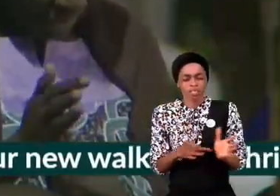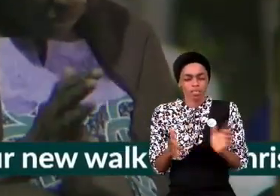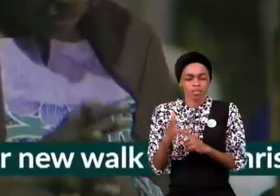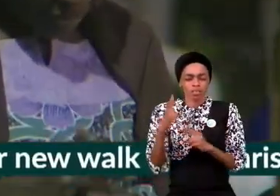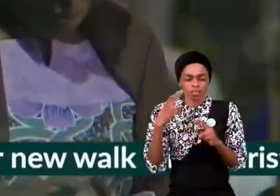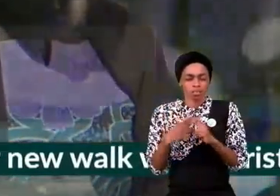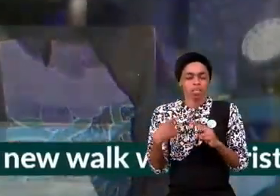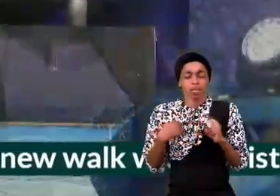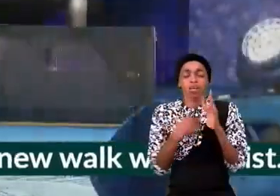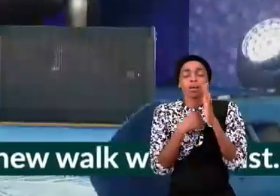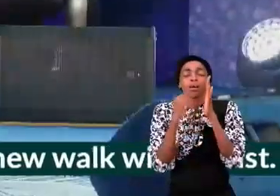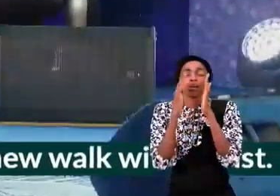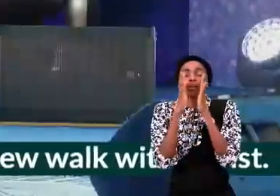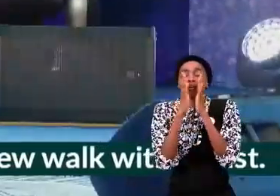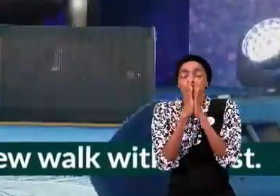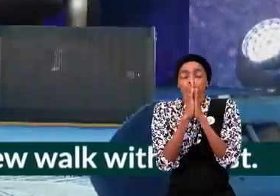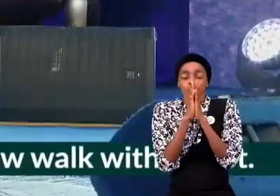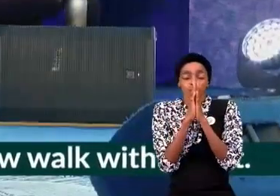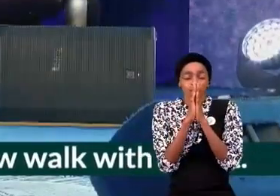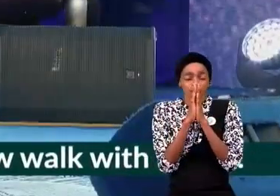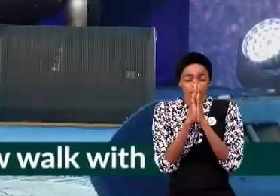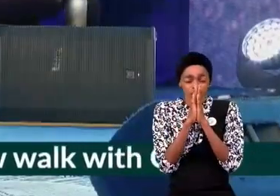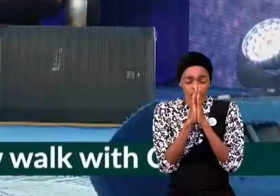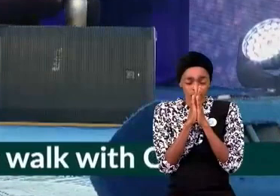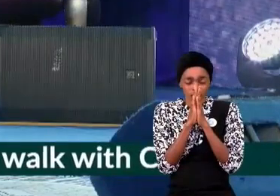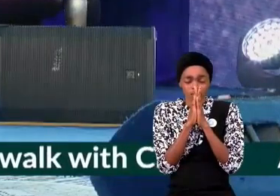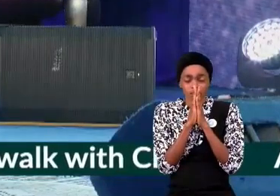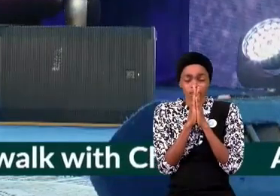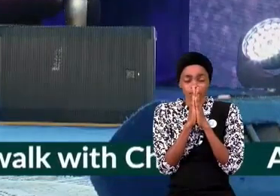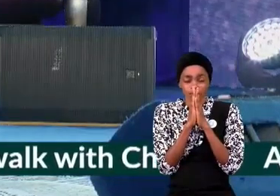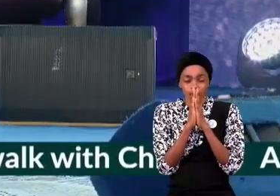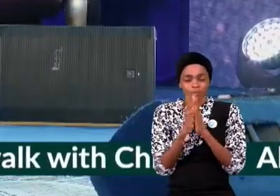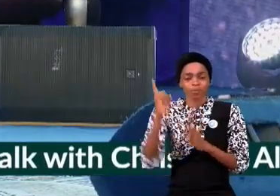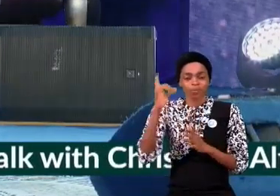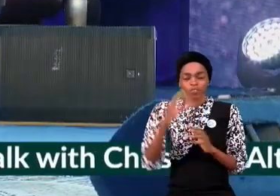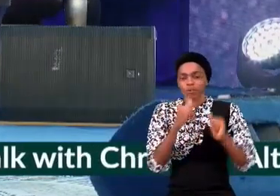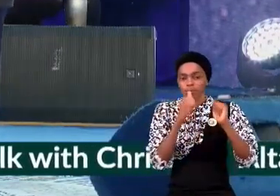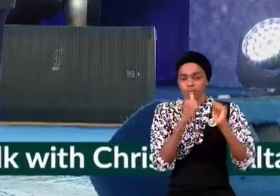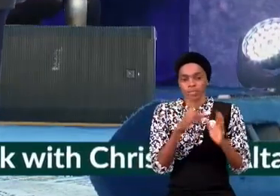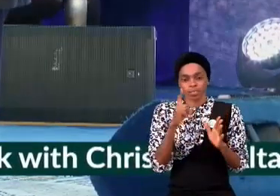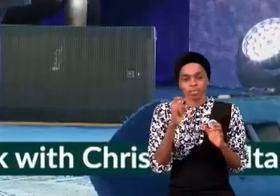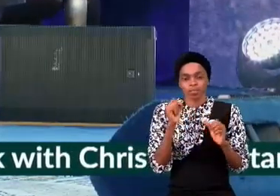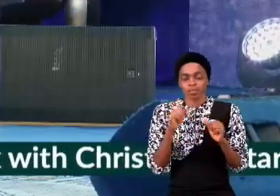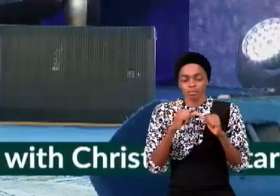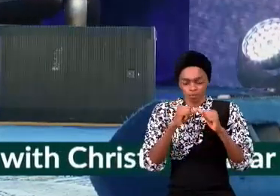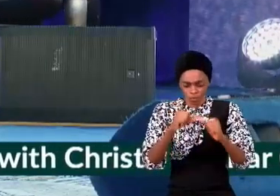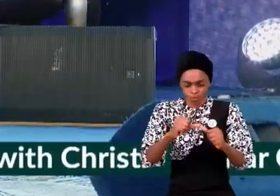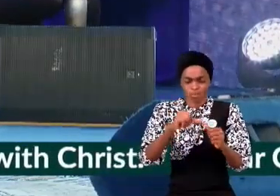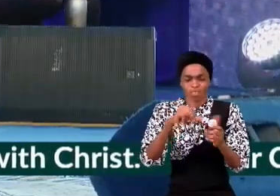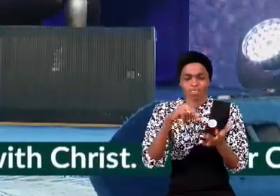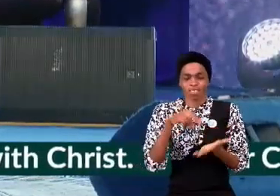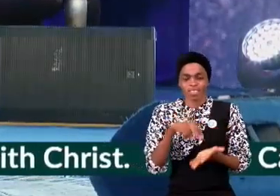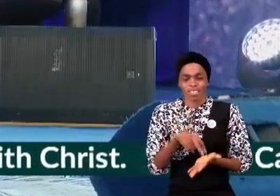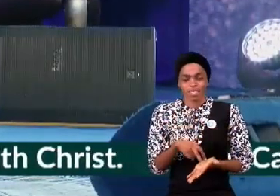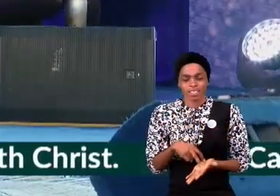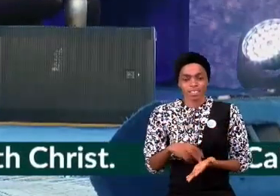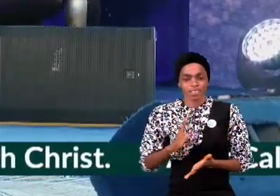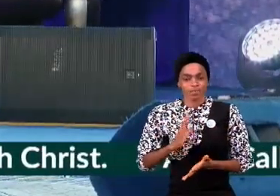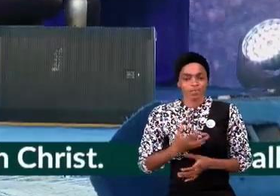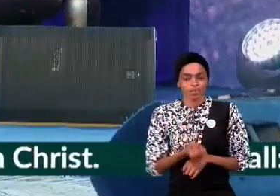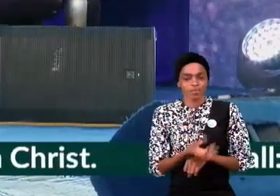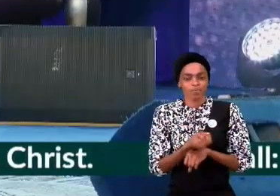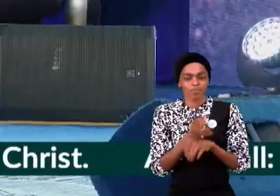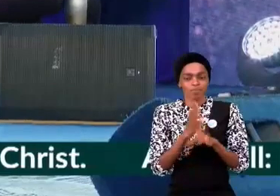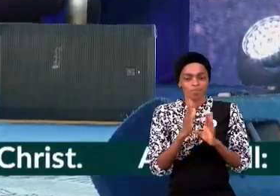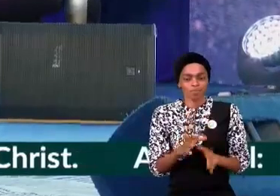God bless you. Keep on standing. Our counselors are there, and they will give you slips to fill.